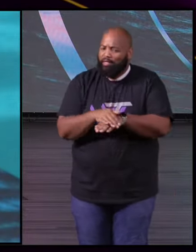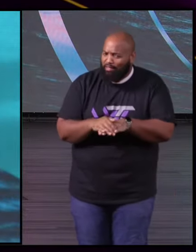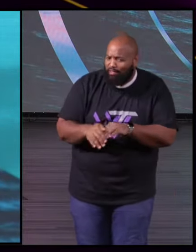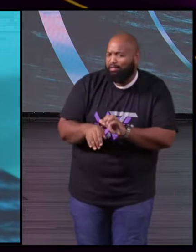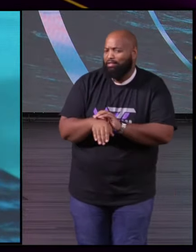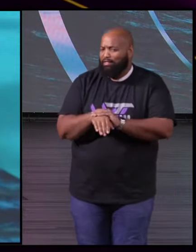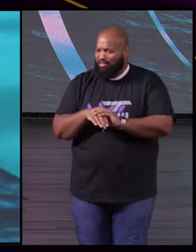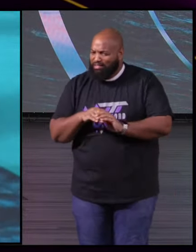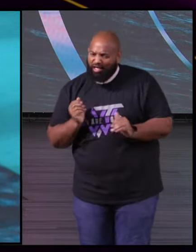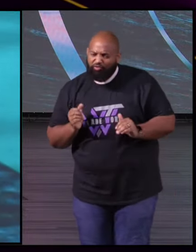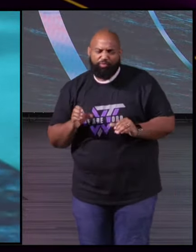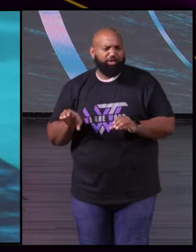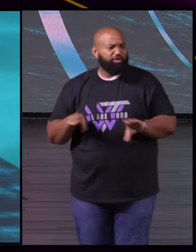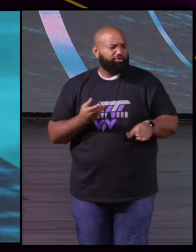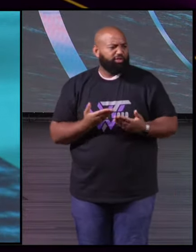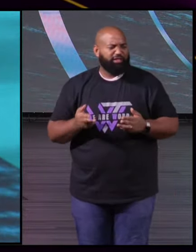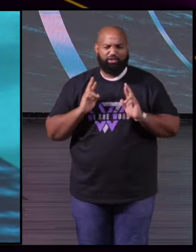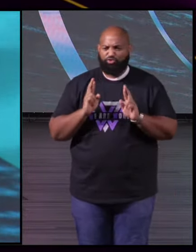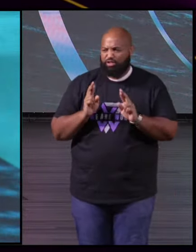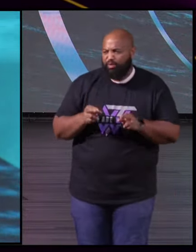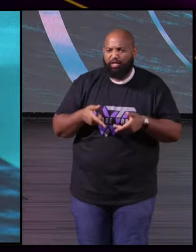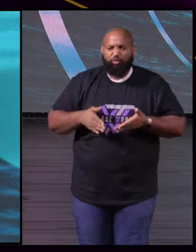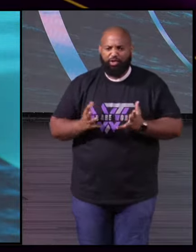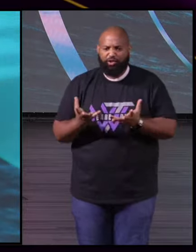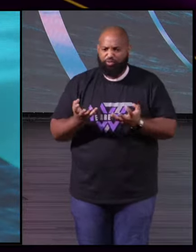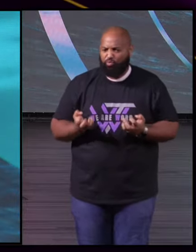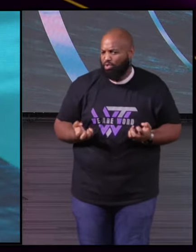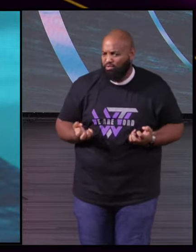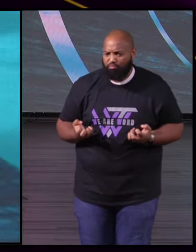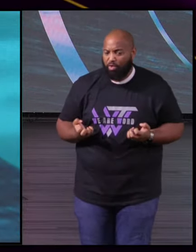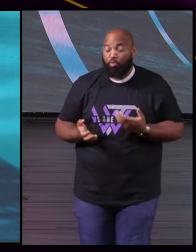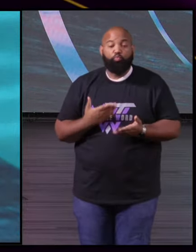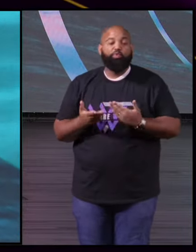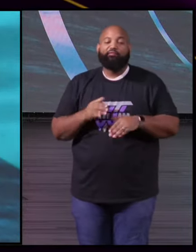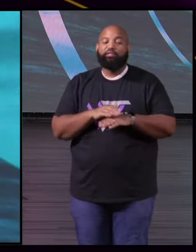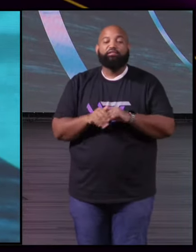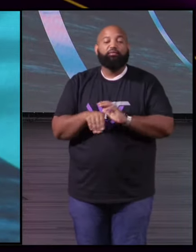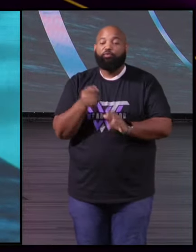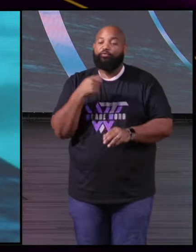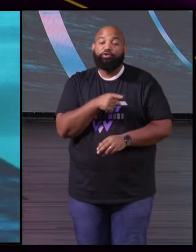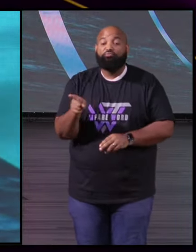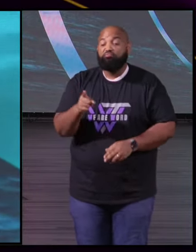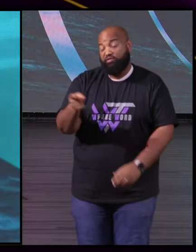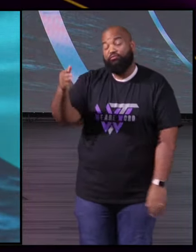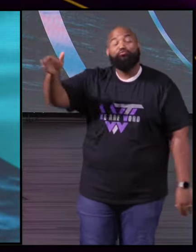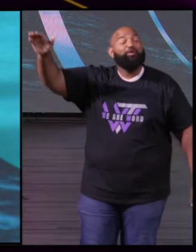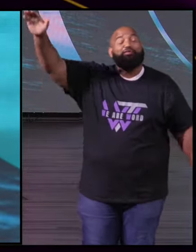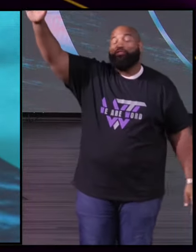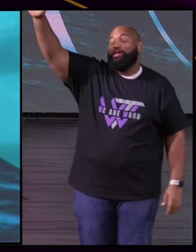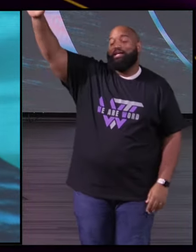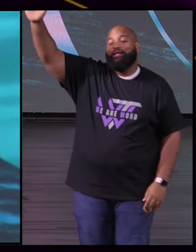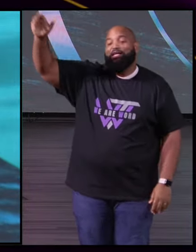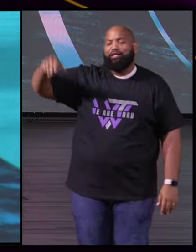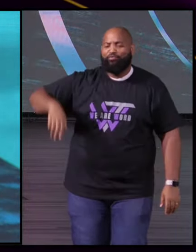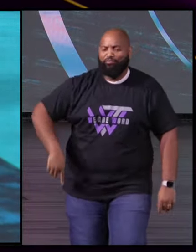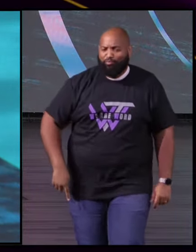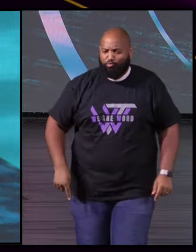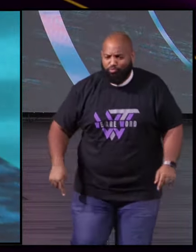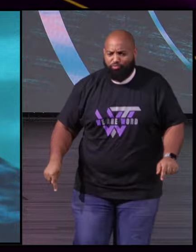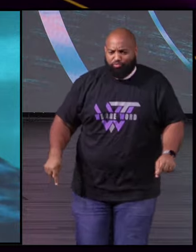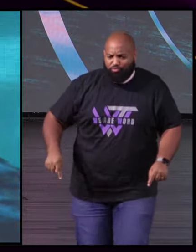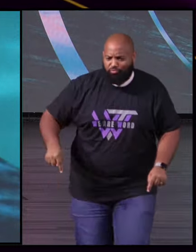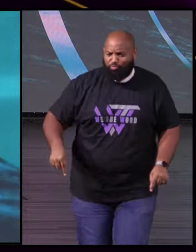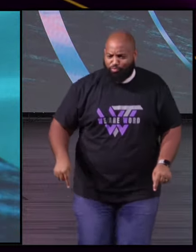in responding to all of those activities, whatever is comfortable for you. That may be raising your hands, that might be stomping your